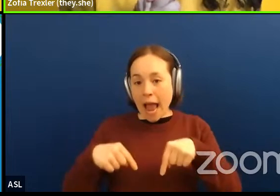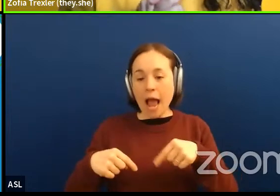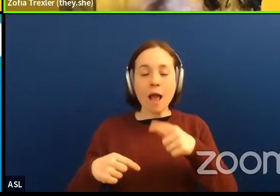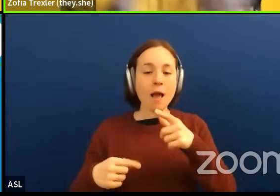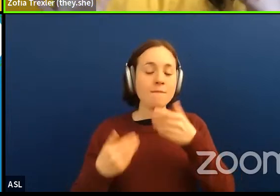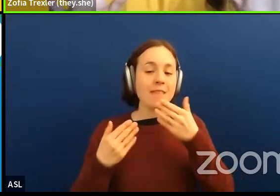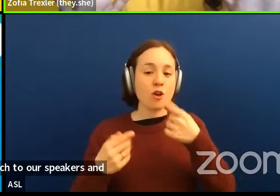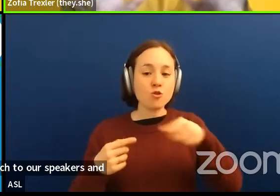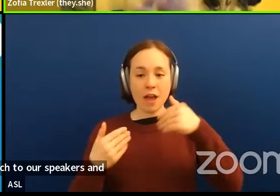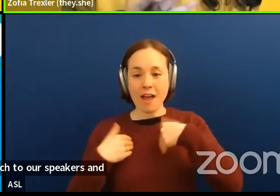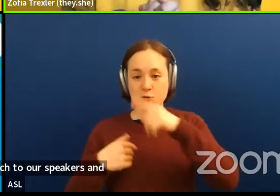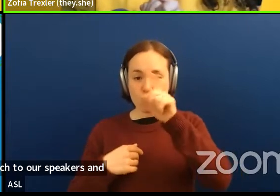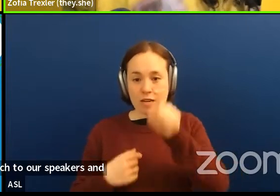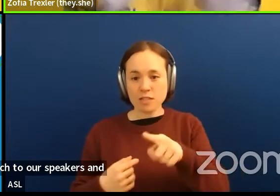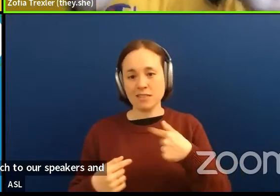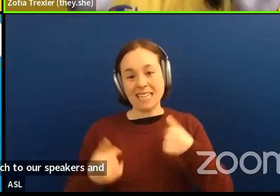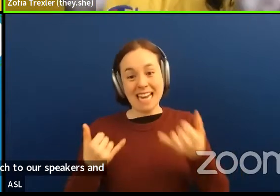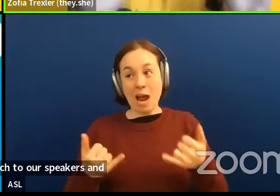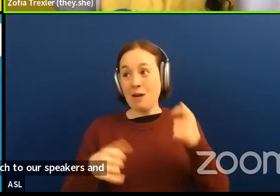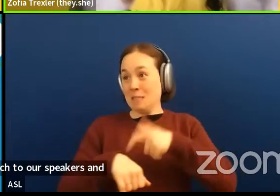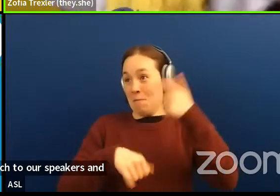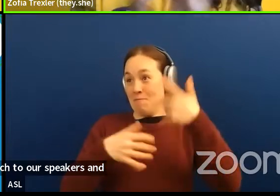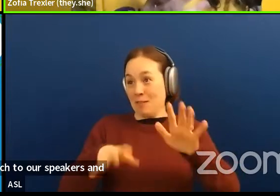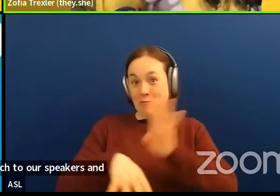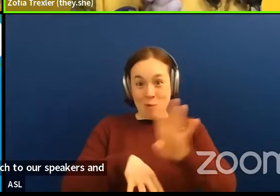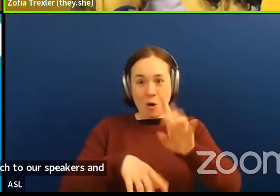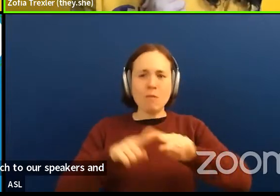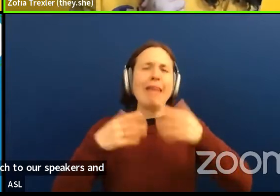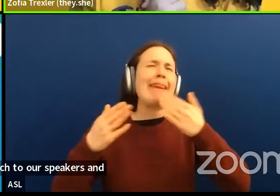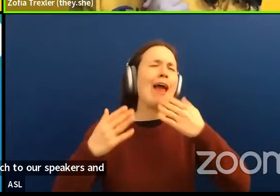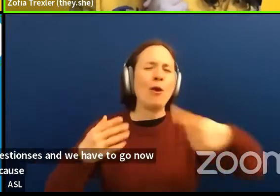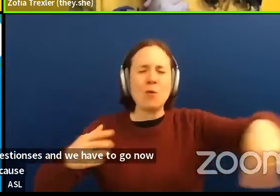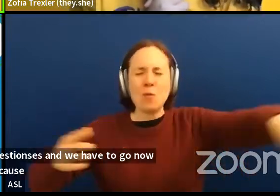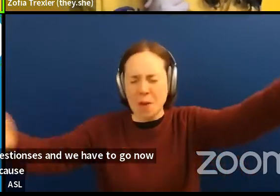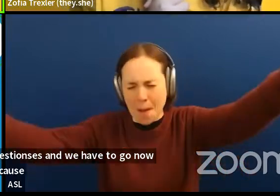have to go now because it's 4, but thank you so much for coming.